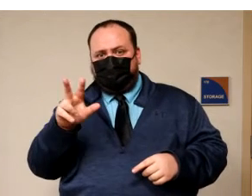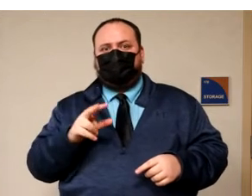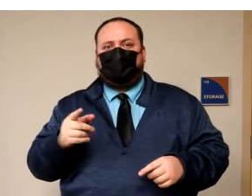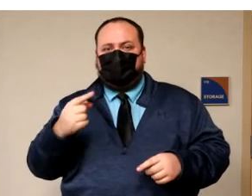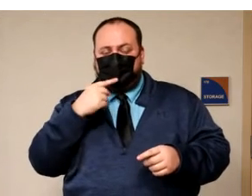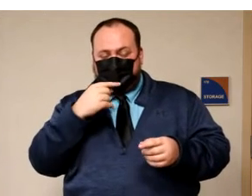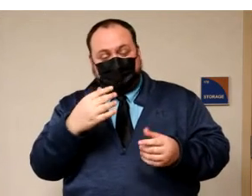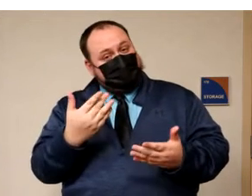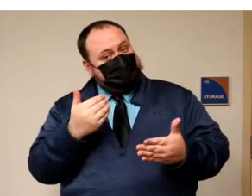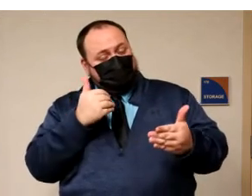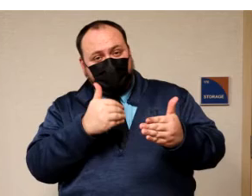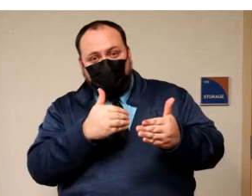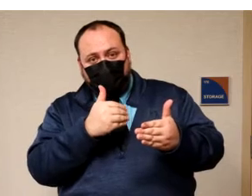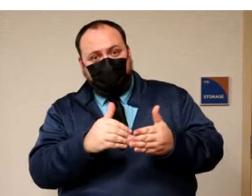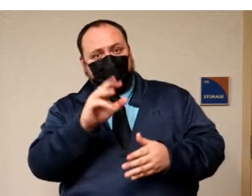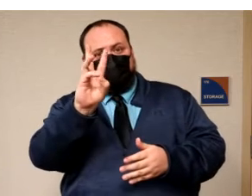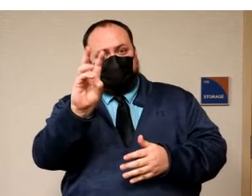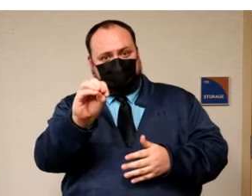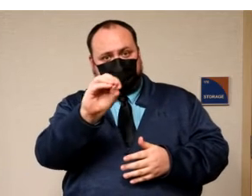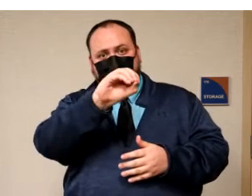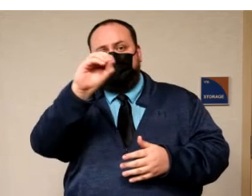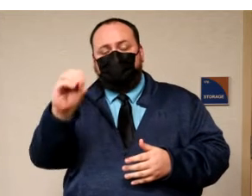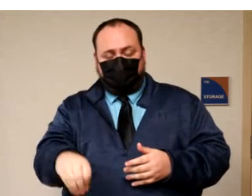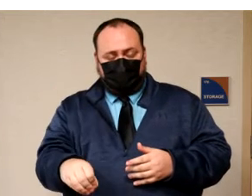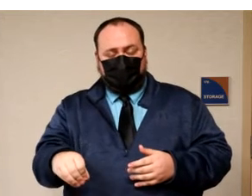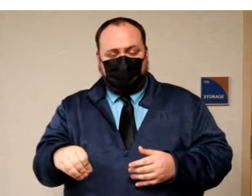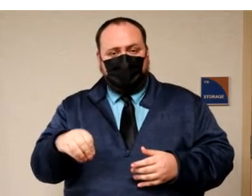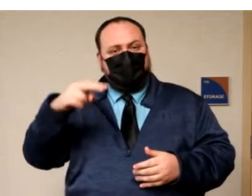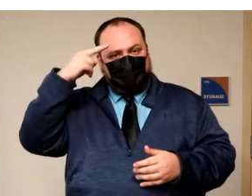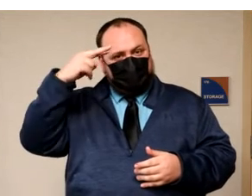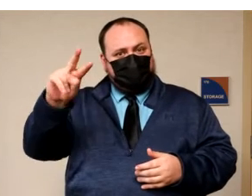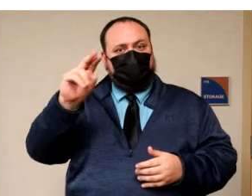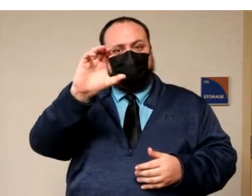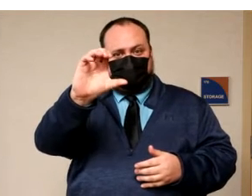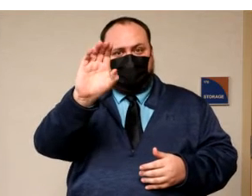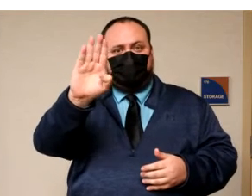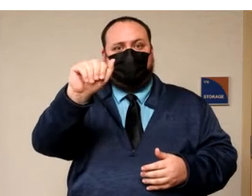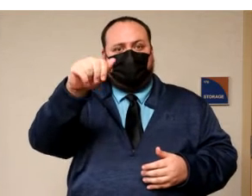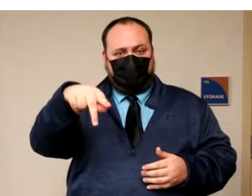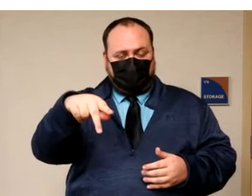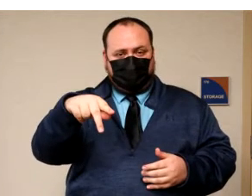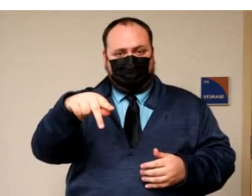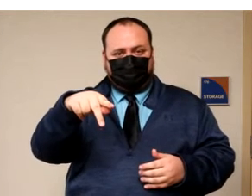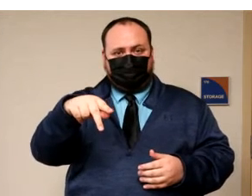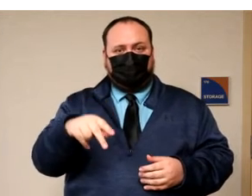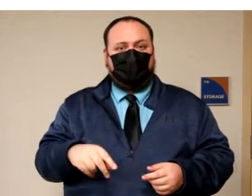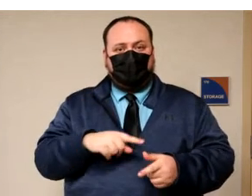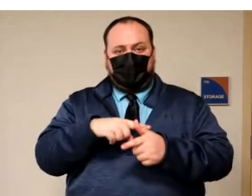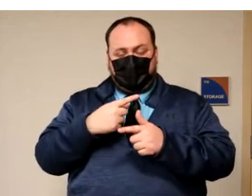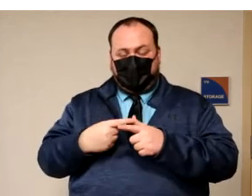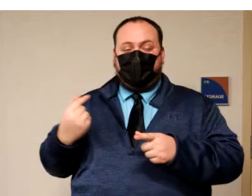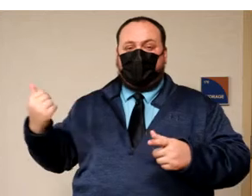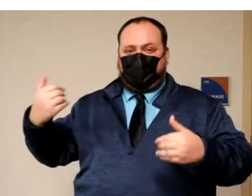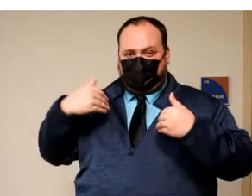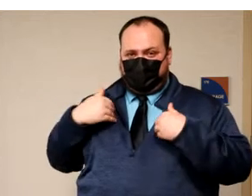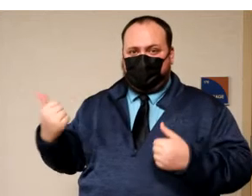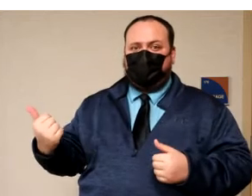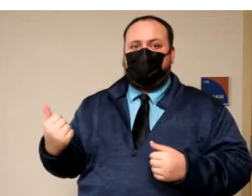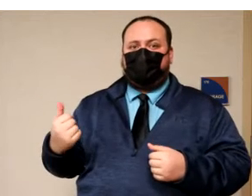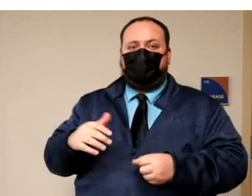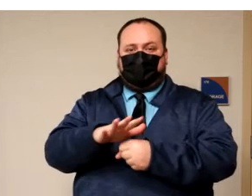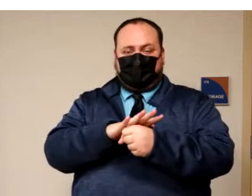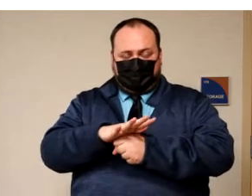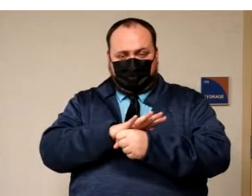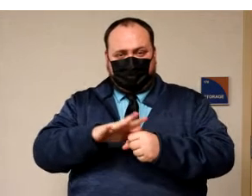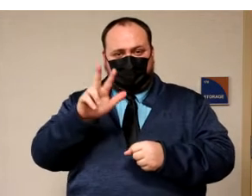close to 60% Hispanic CVAP there. And then finally we have this one labeled District 3.